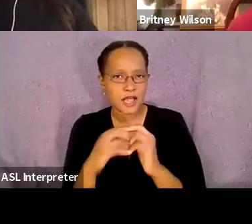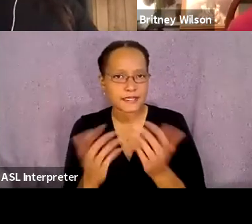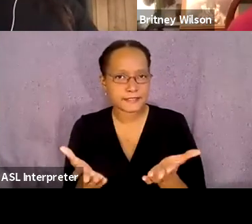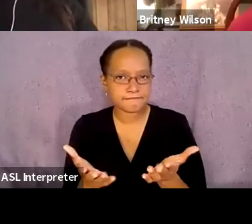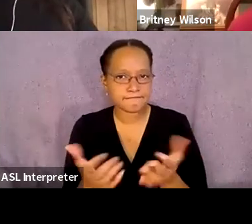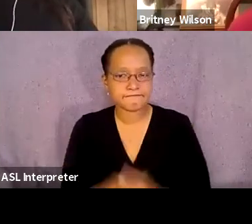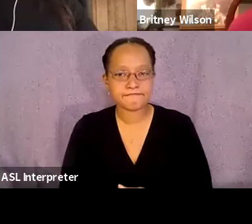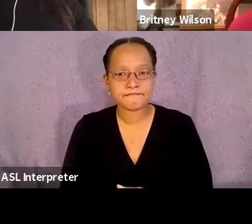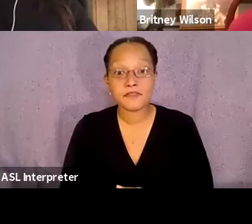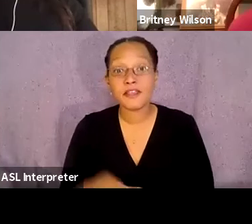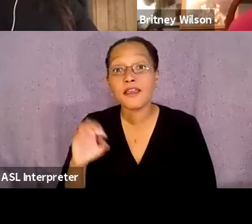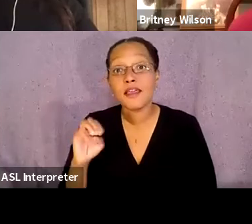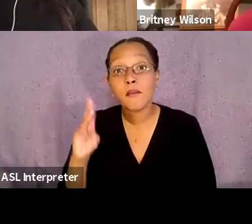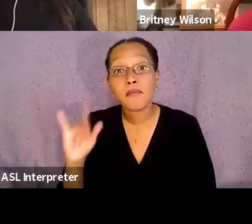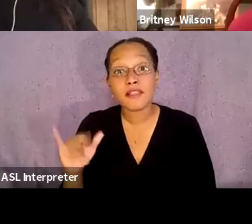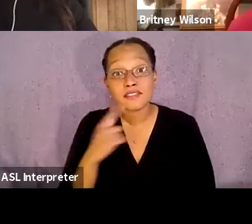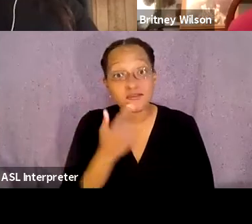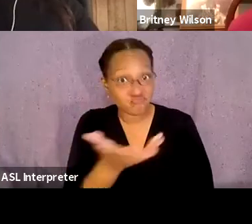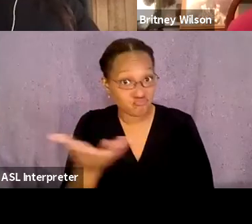If any of you want to take a stab at that.